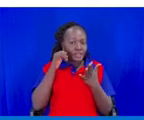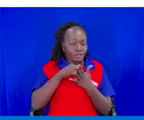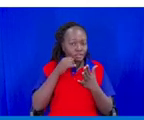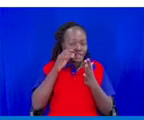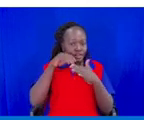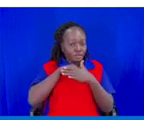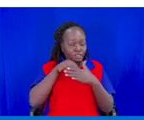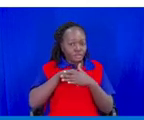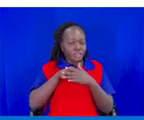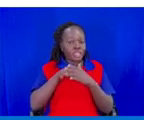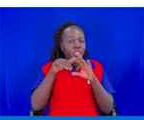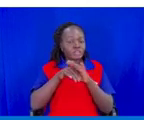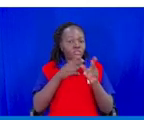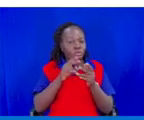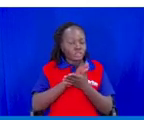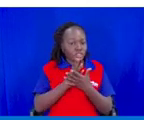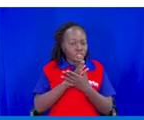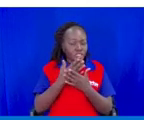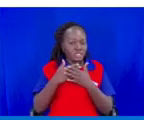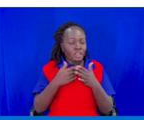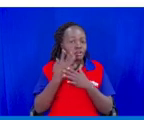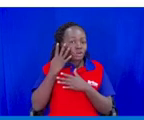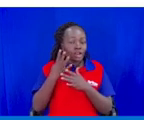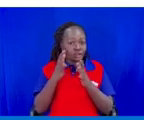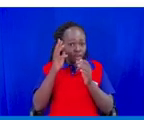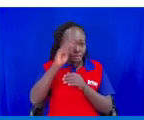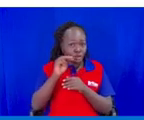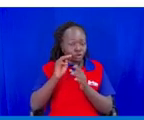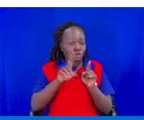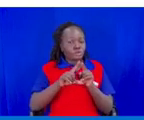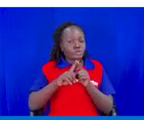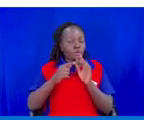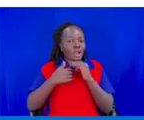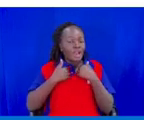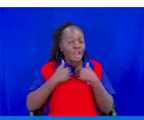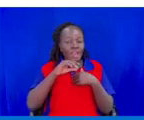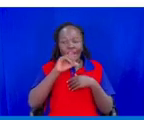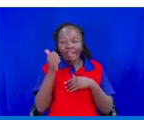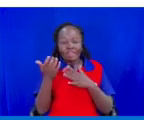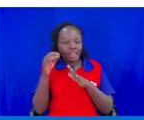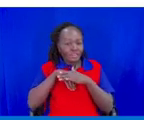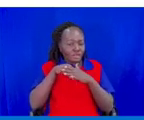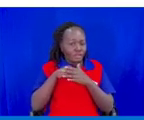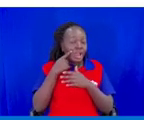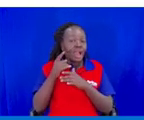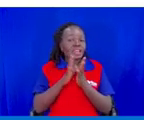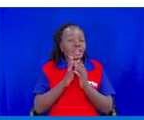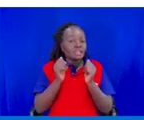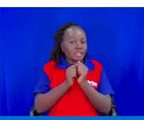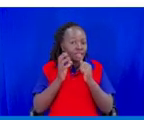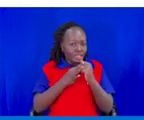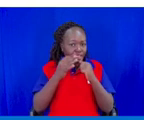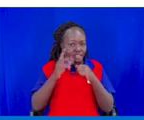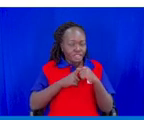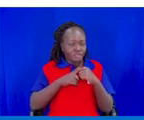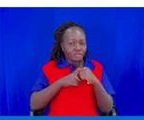shares of close to 400 million. We also had offshore investments of about 187 million. The other key